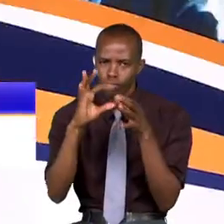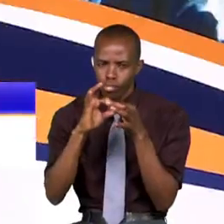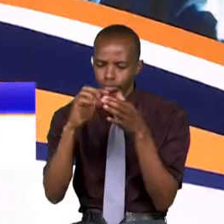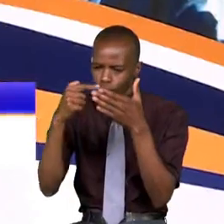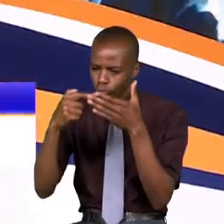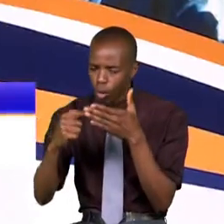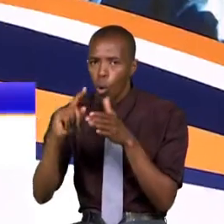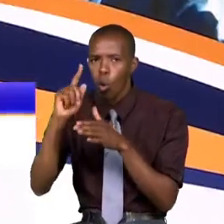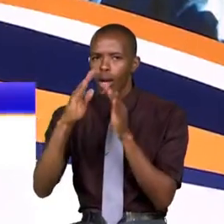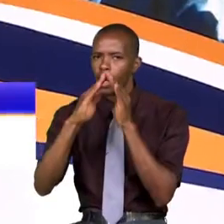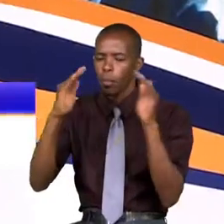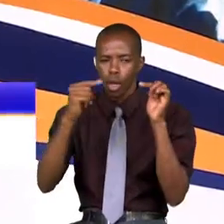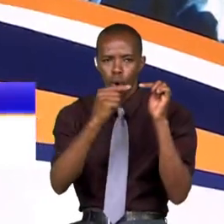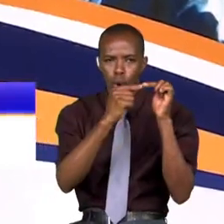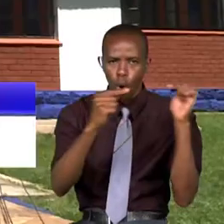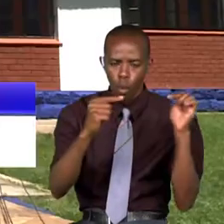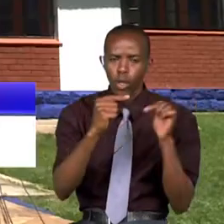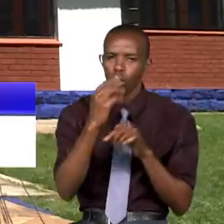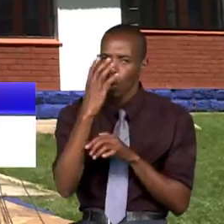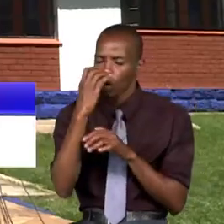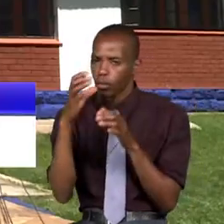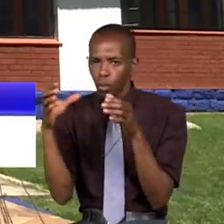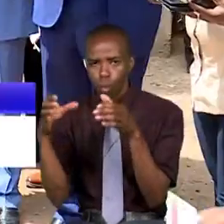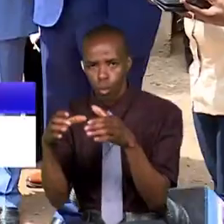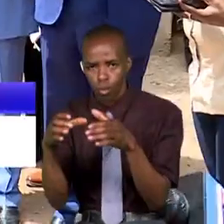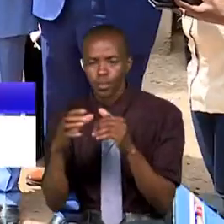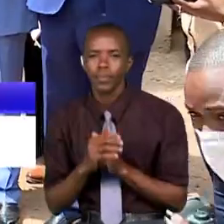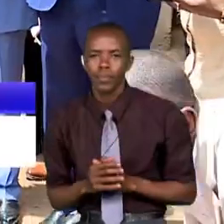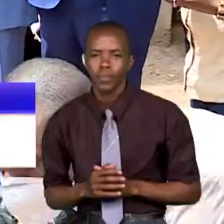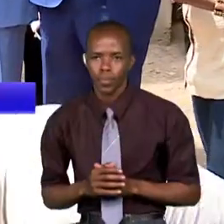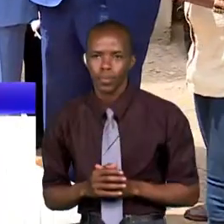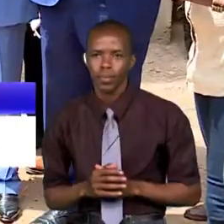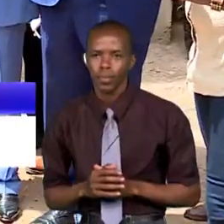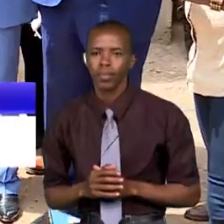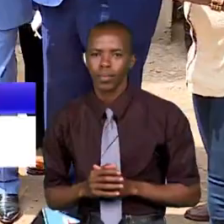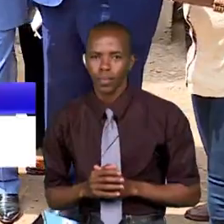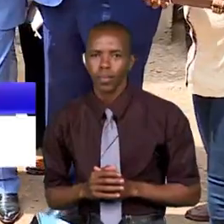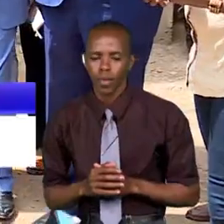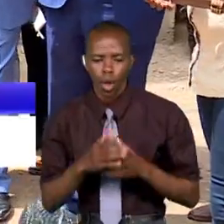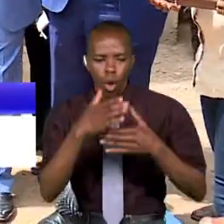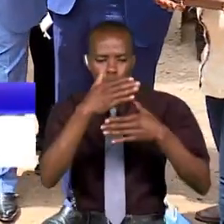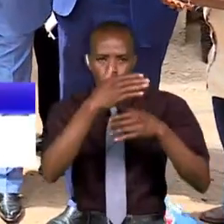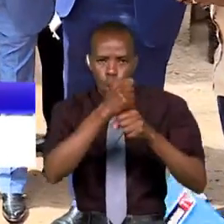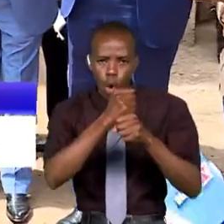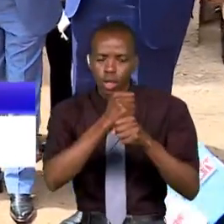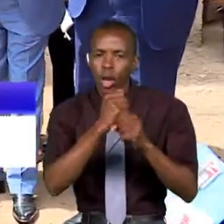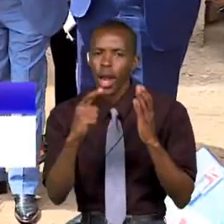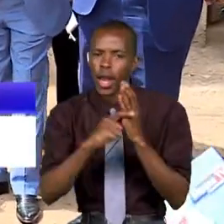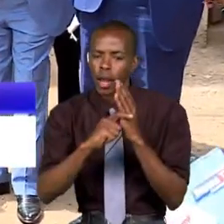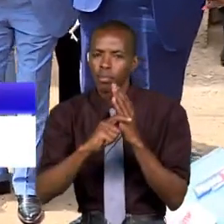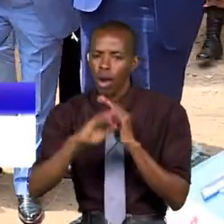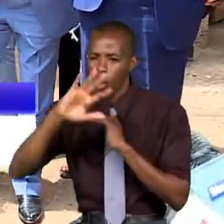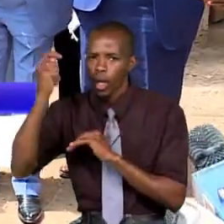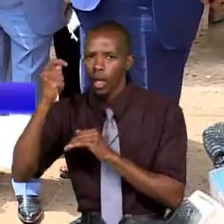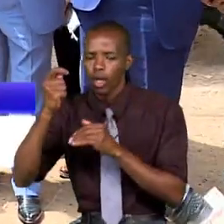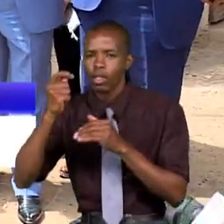its once biggest opponent, the ODM party. At the same time, a coalition dubbed Mount Kenya Forum